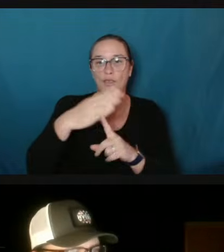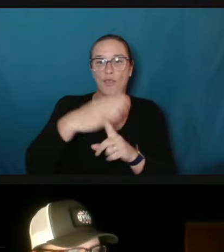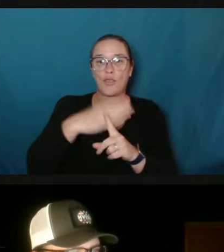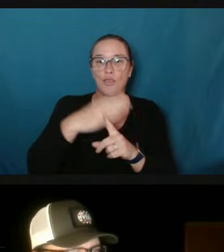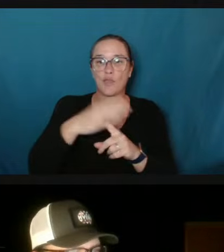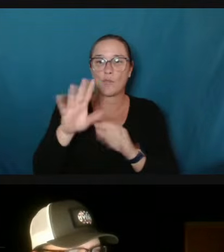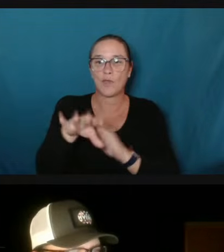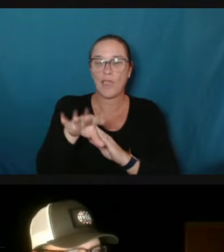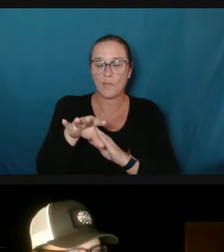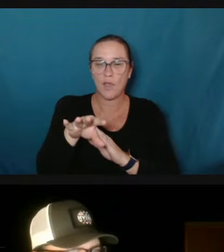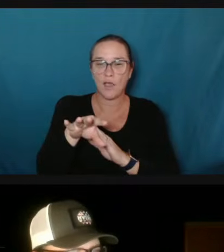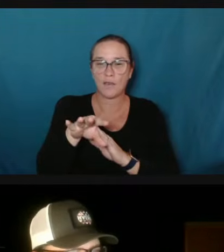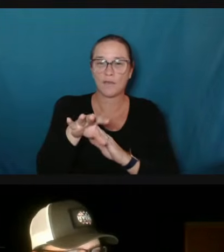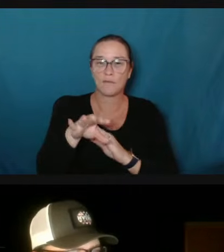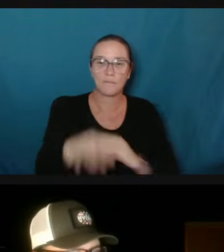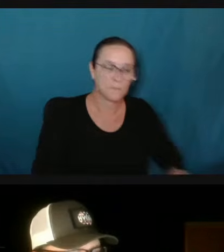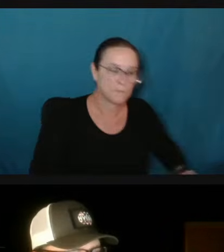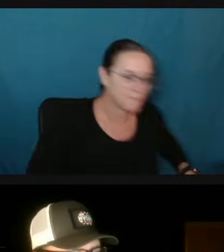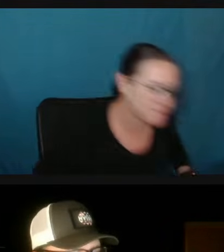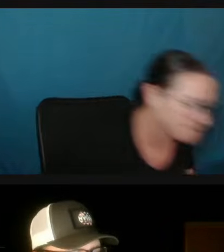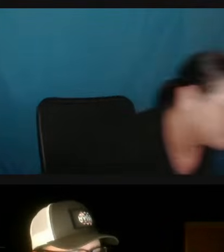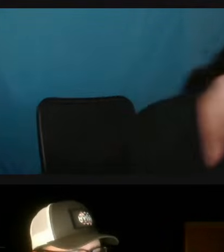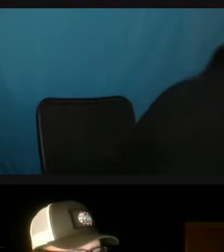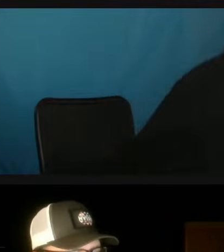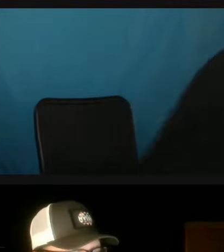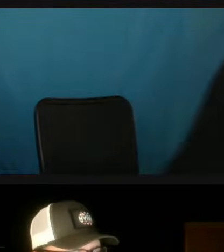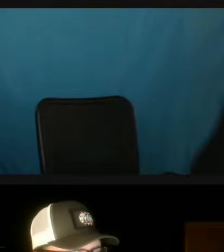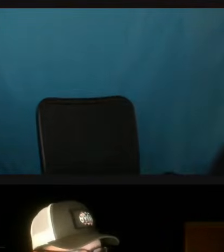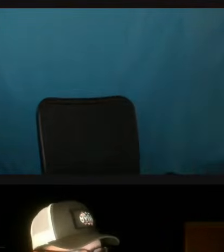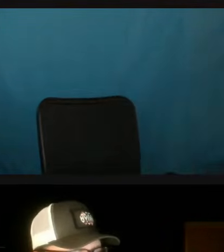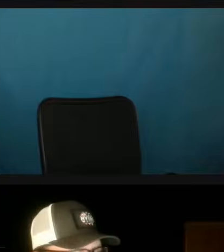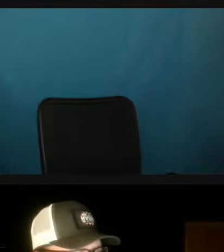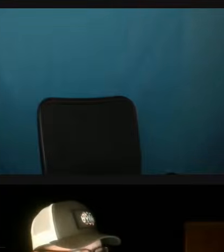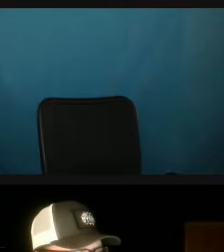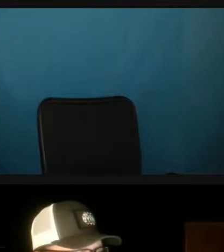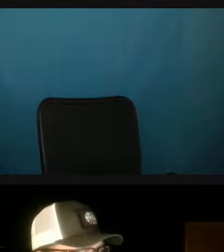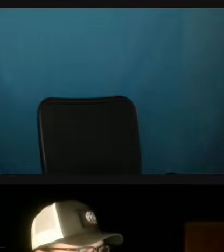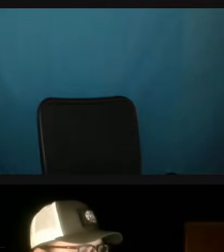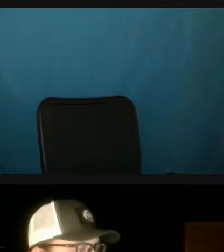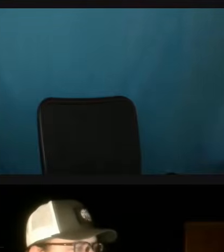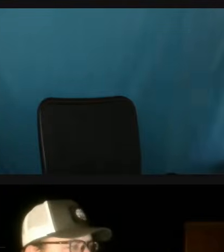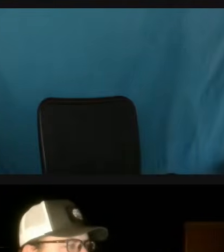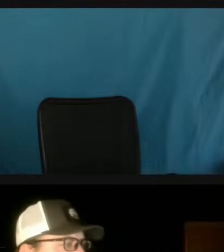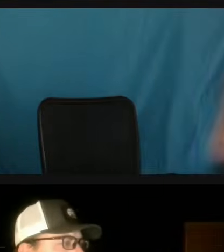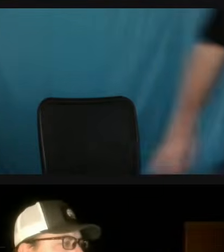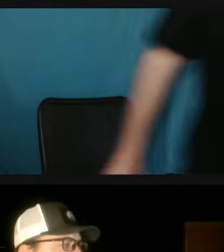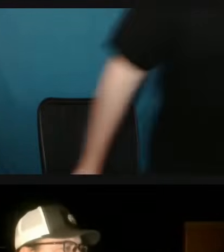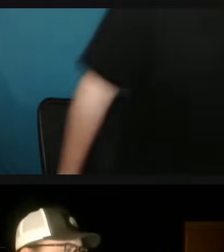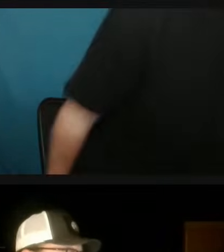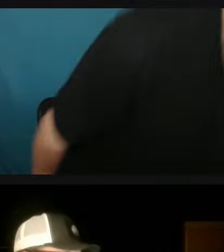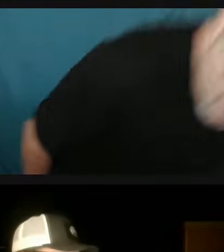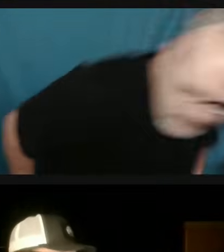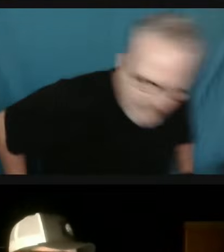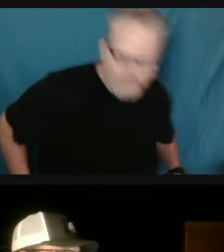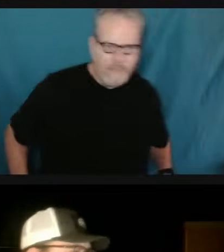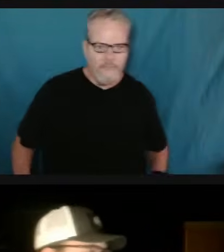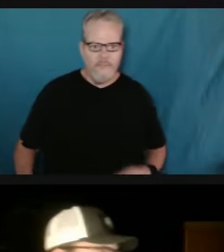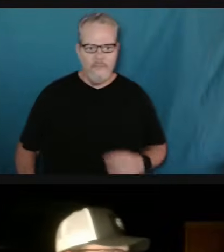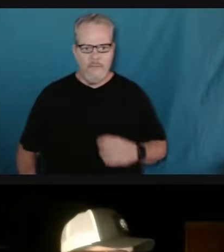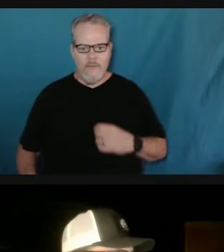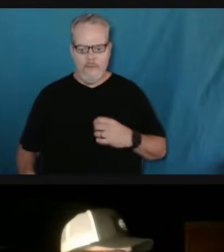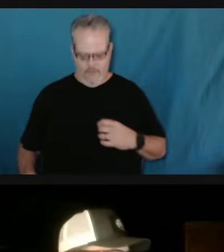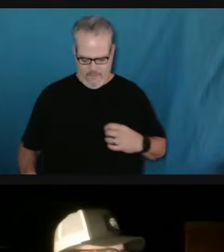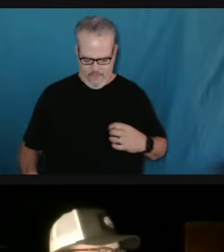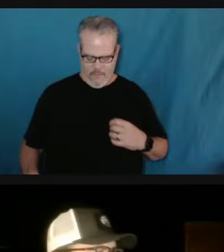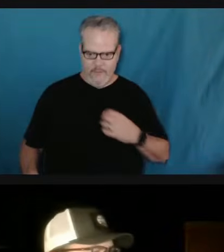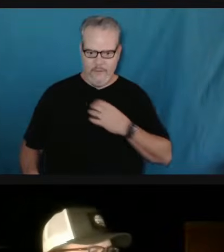which looks through all that steam and fume, and we can see there's also been no major change on that. We've in the past sometimes